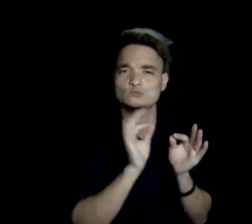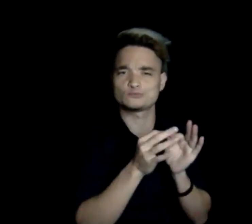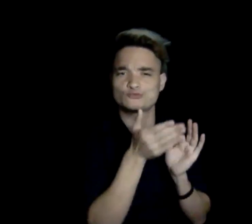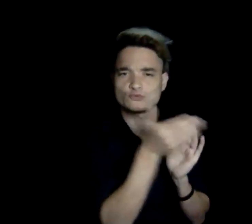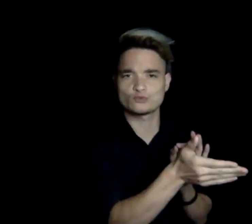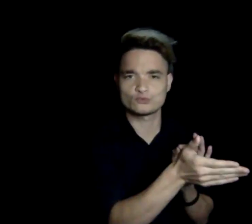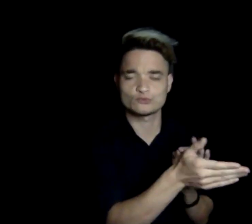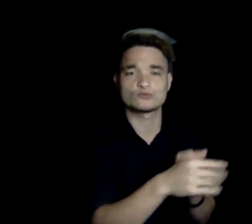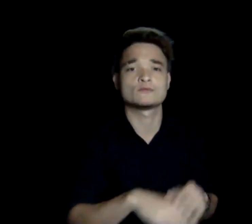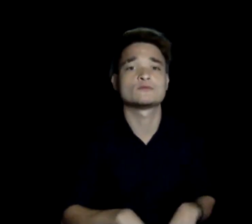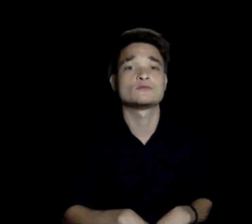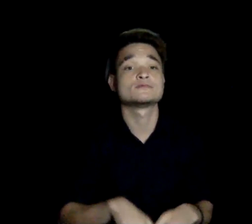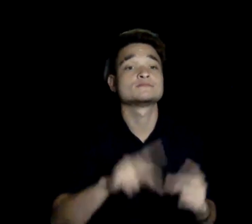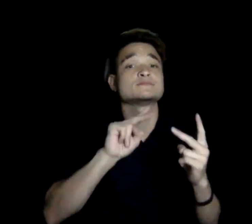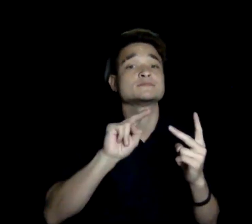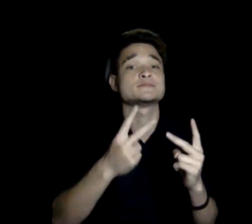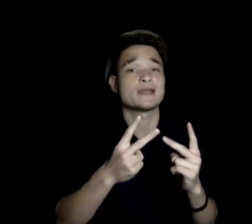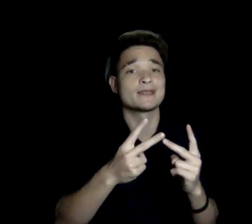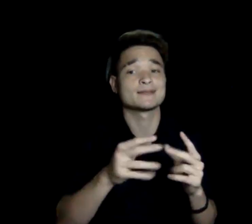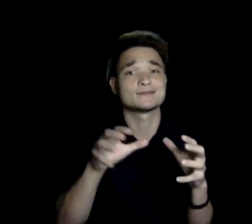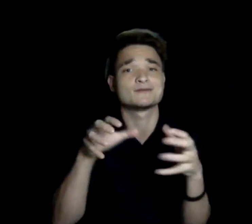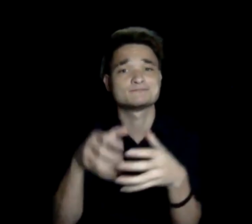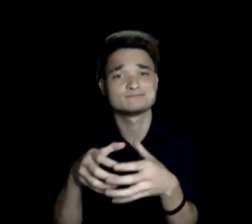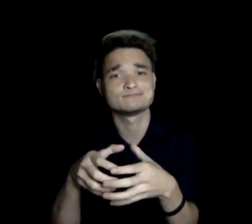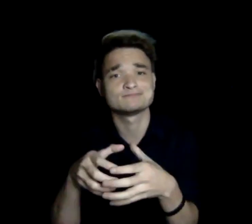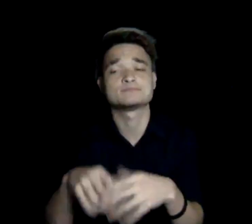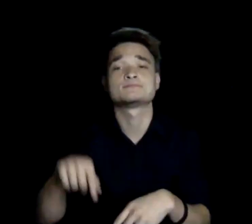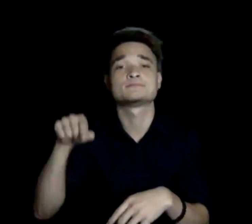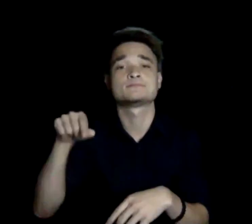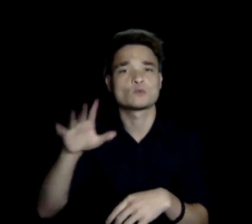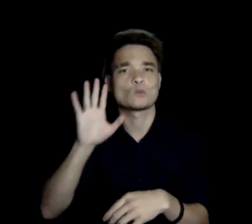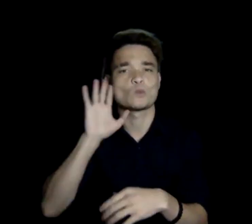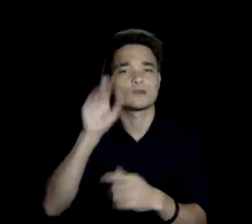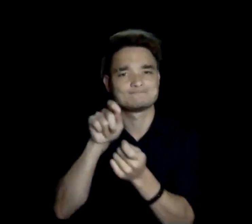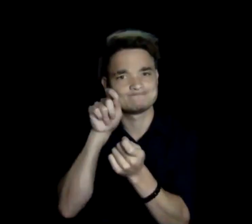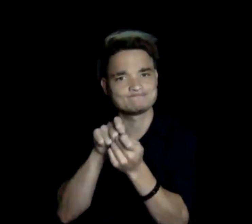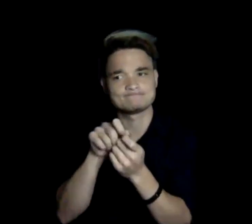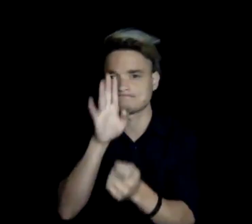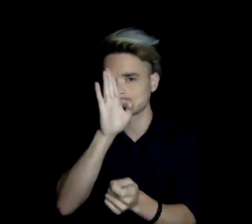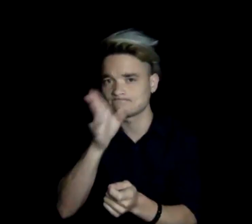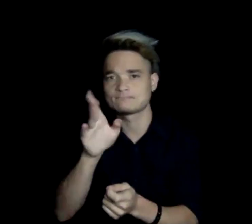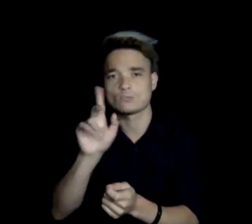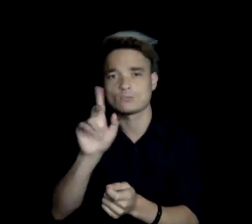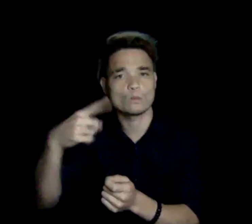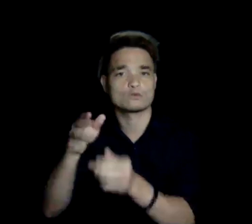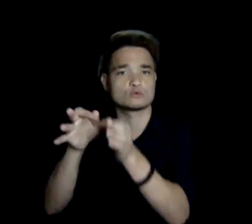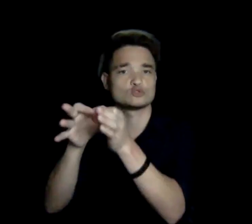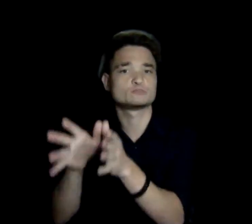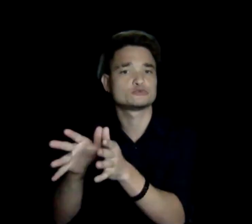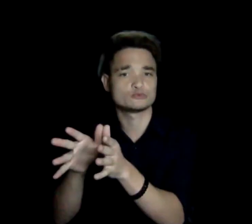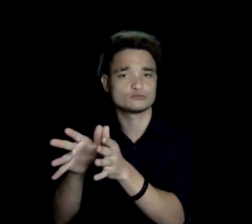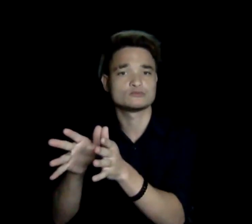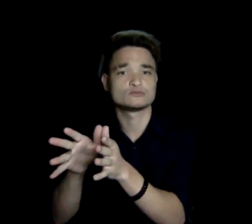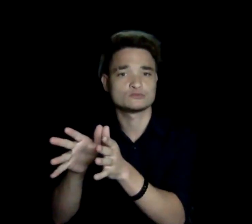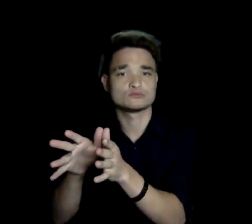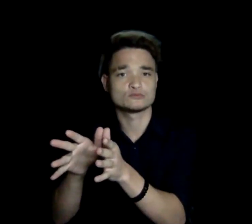attending. There will be an interpreter in there. And then on your second device, you're going to have